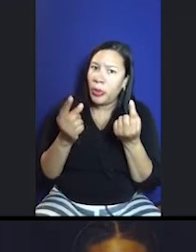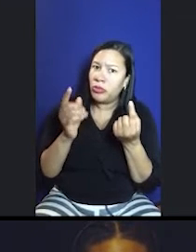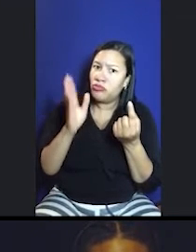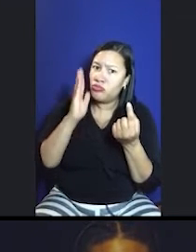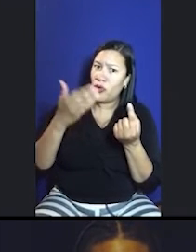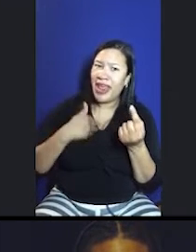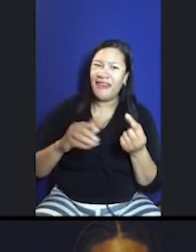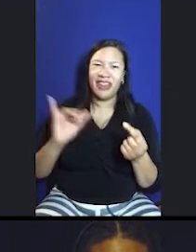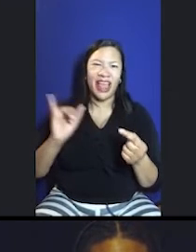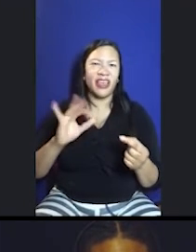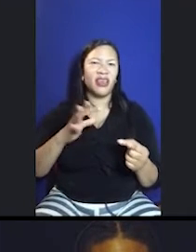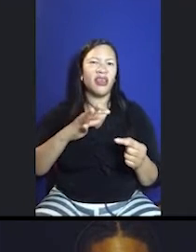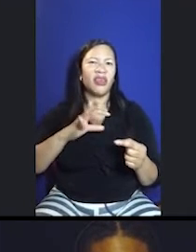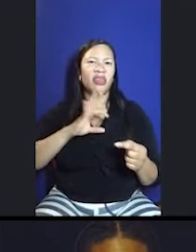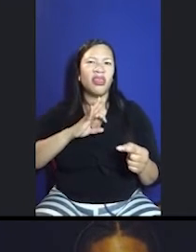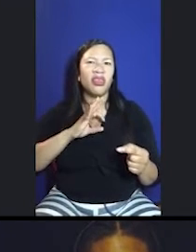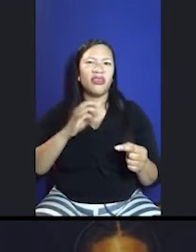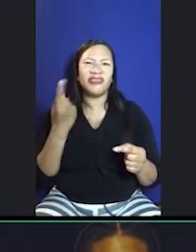I guess,